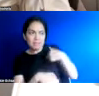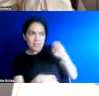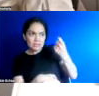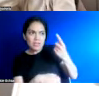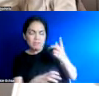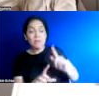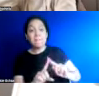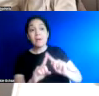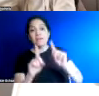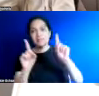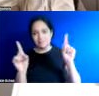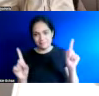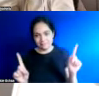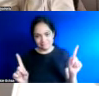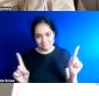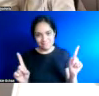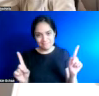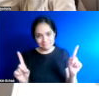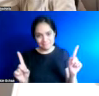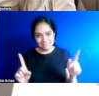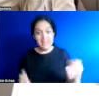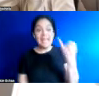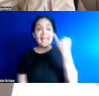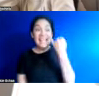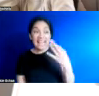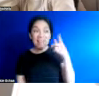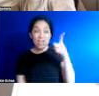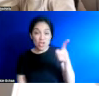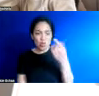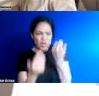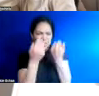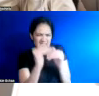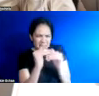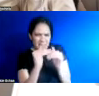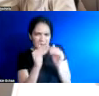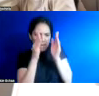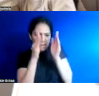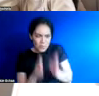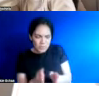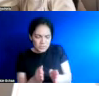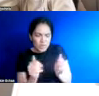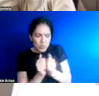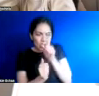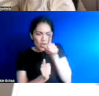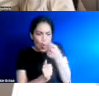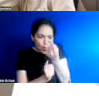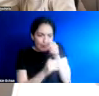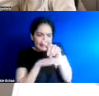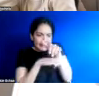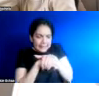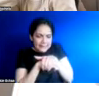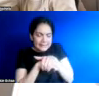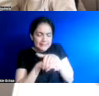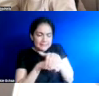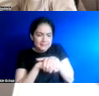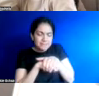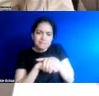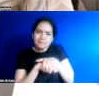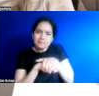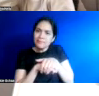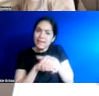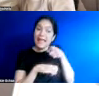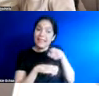but if you restrict a person with just only speaking English and they have the cochlear implant,